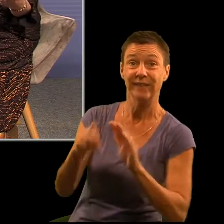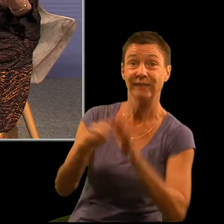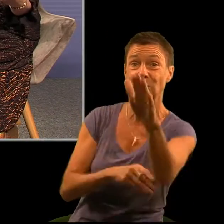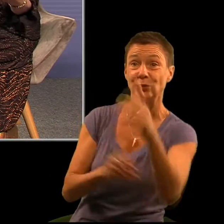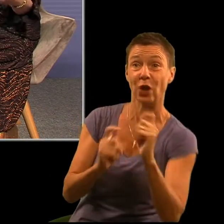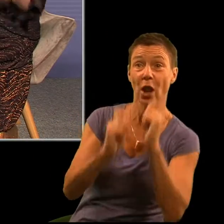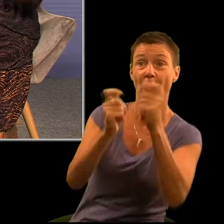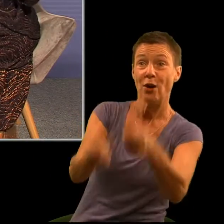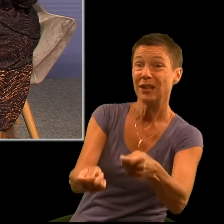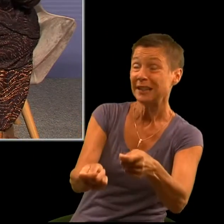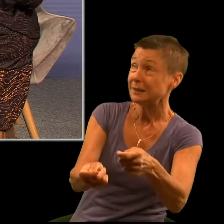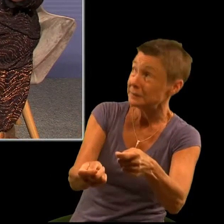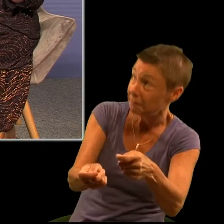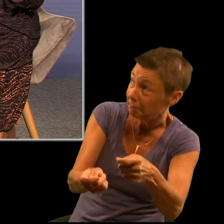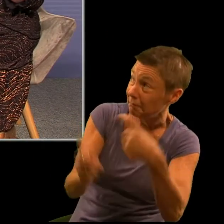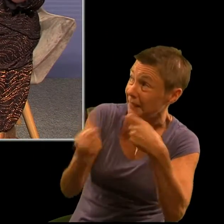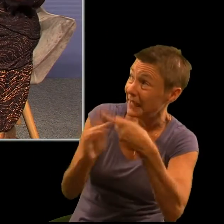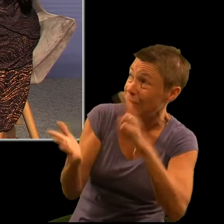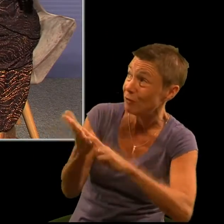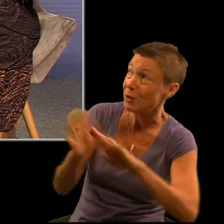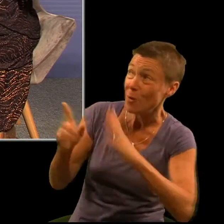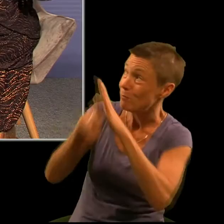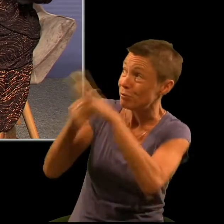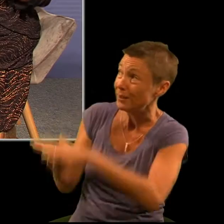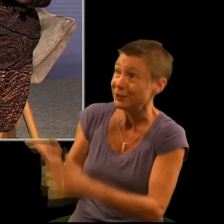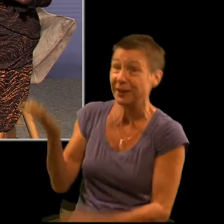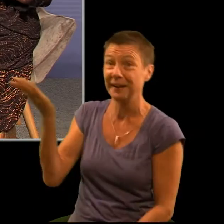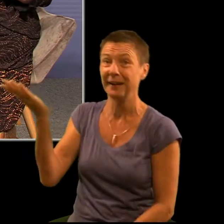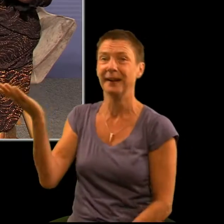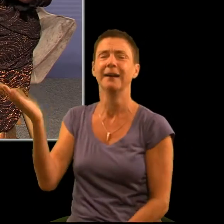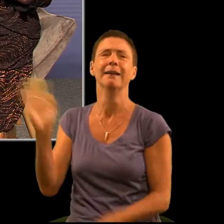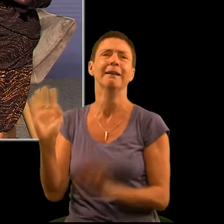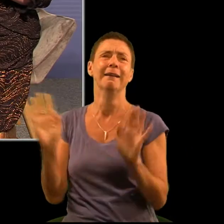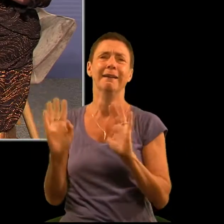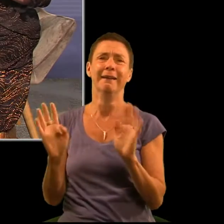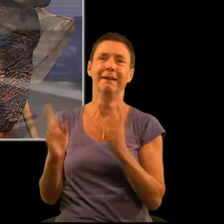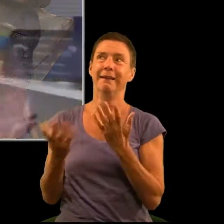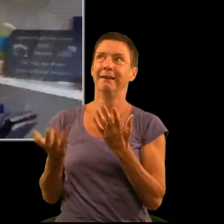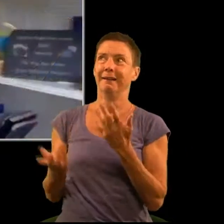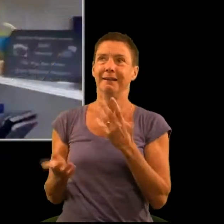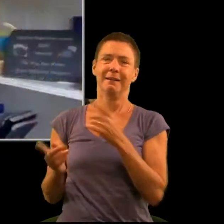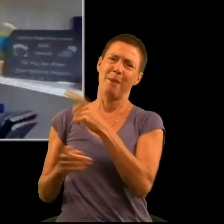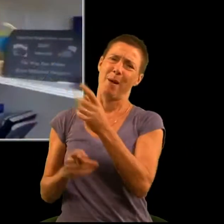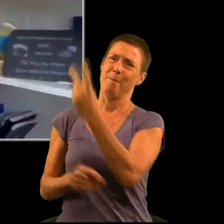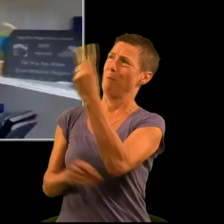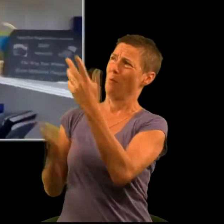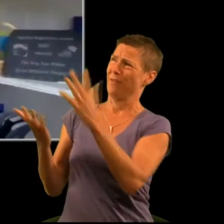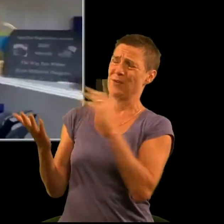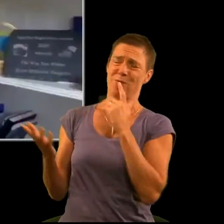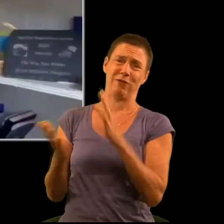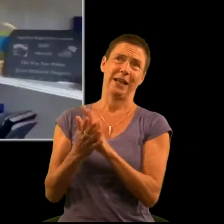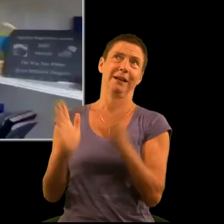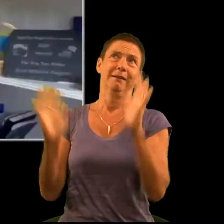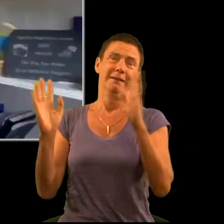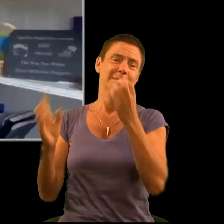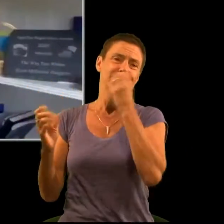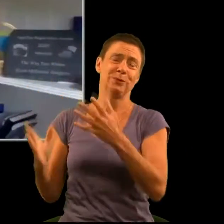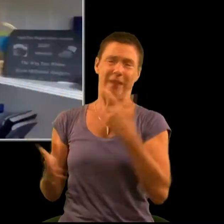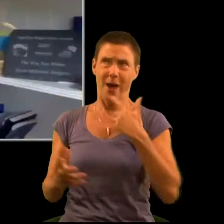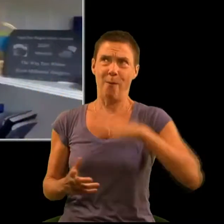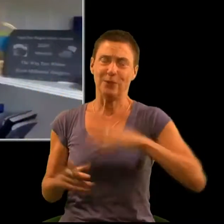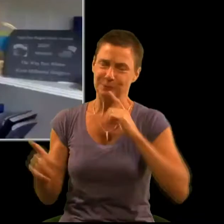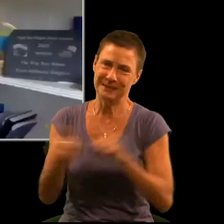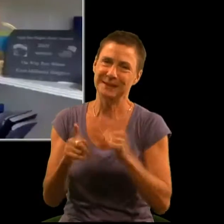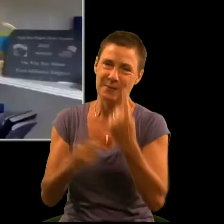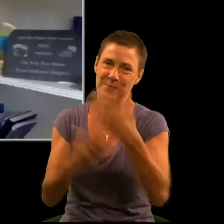future laureate. So no pressure, Kiran. No pressure none at all. And you both wear it so well. I really want it.